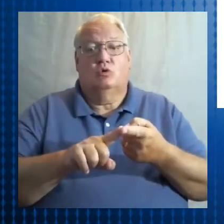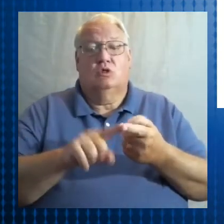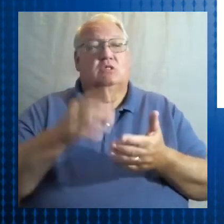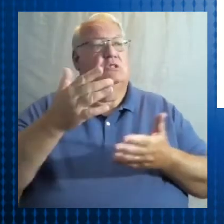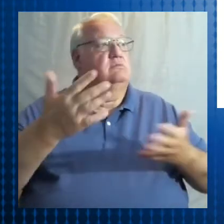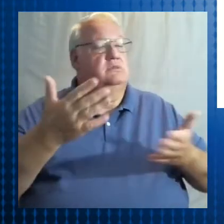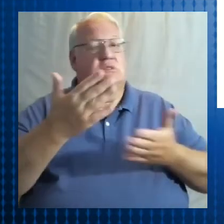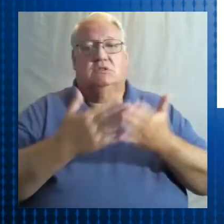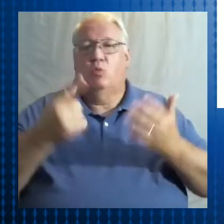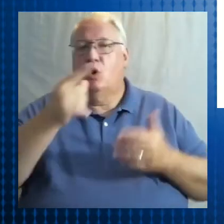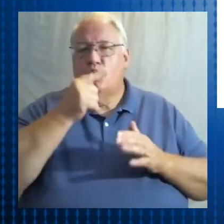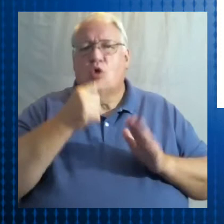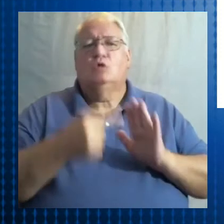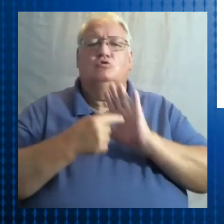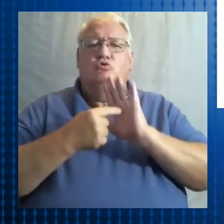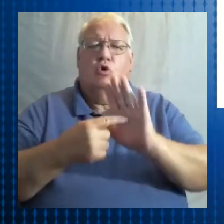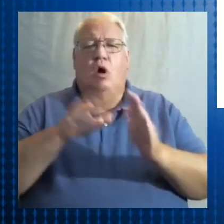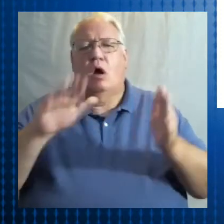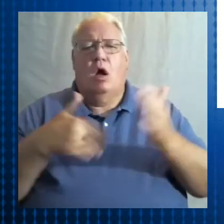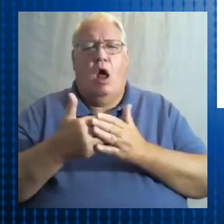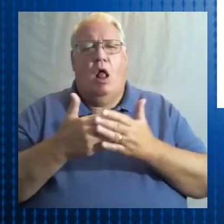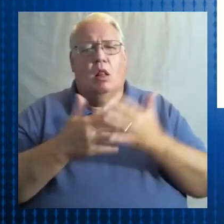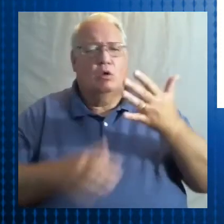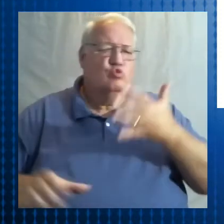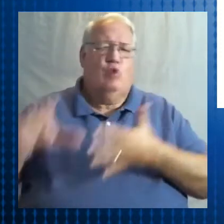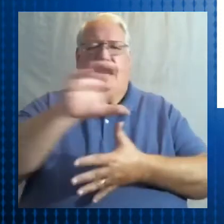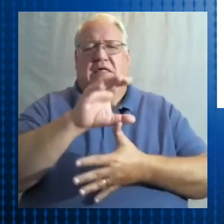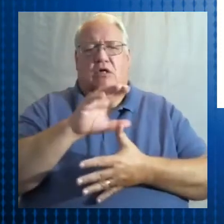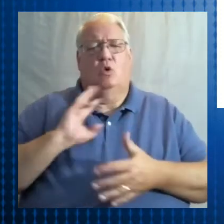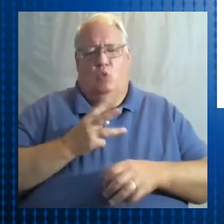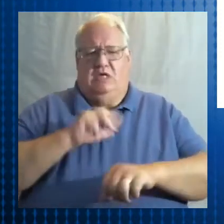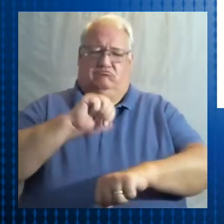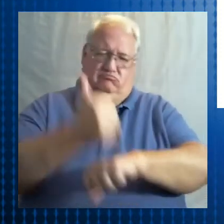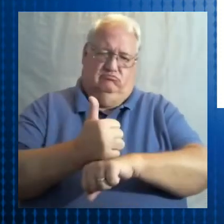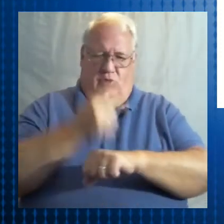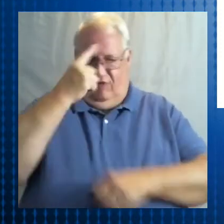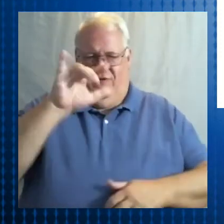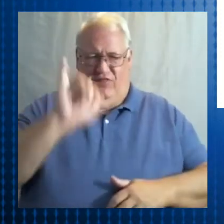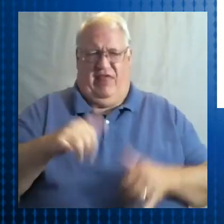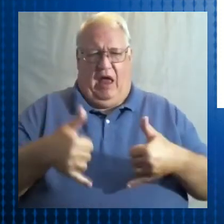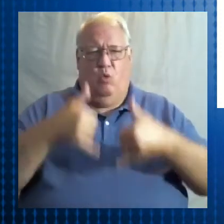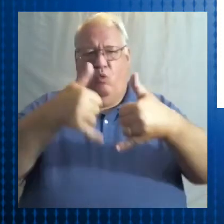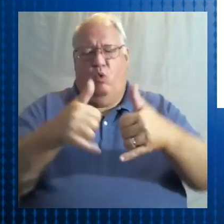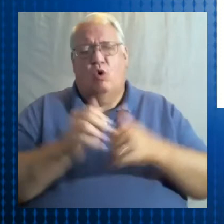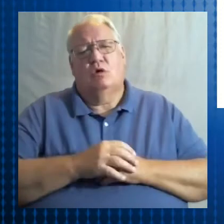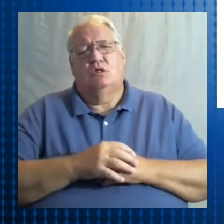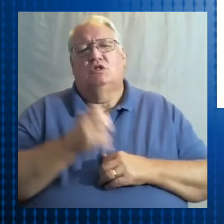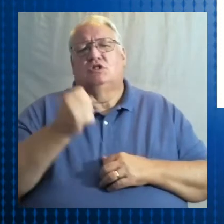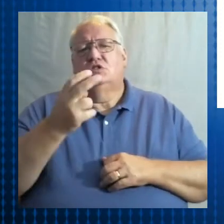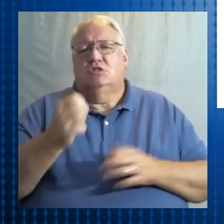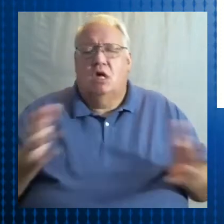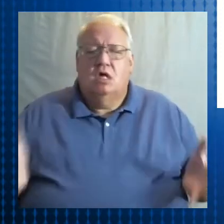someone who exemplifies all the criteria we established for this award. She fosters a